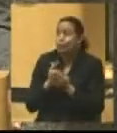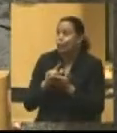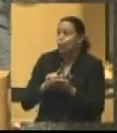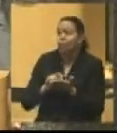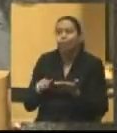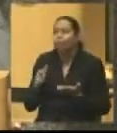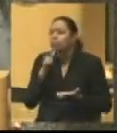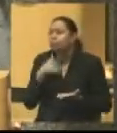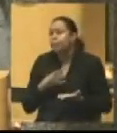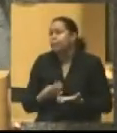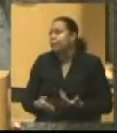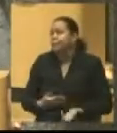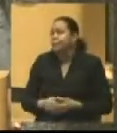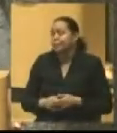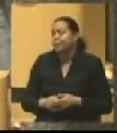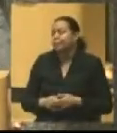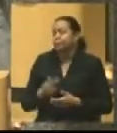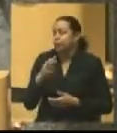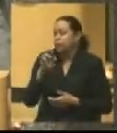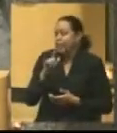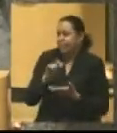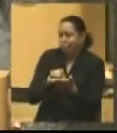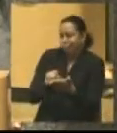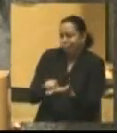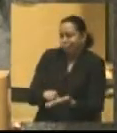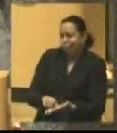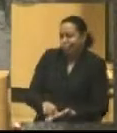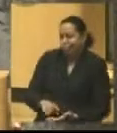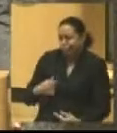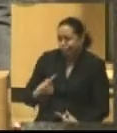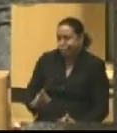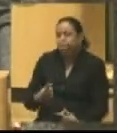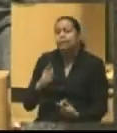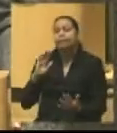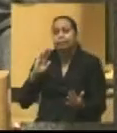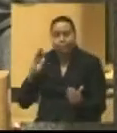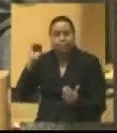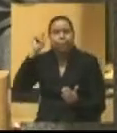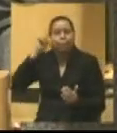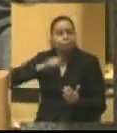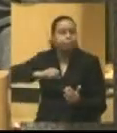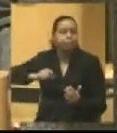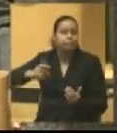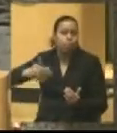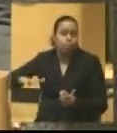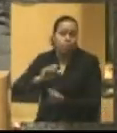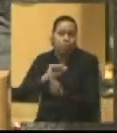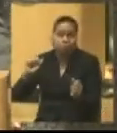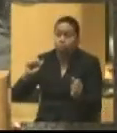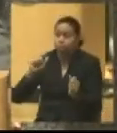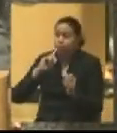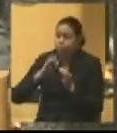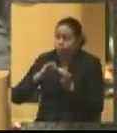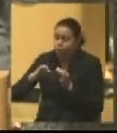begin with. In Greeley's telling, Lincoln was a most reluctant emancipator. He took so long to issue the